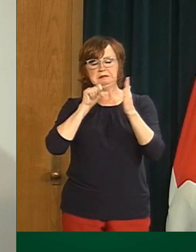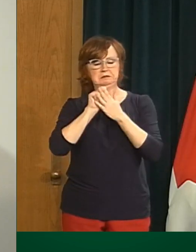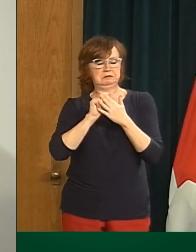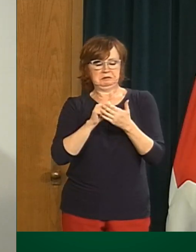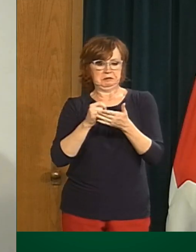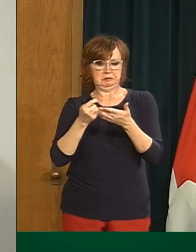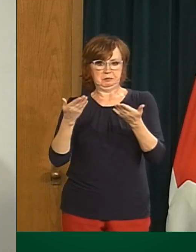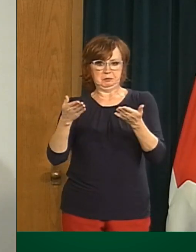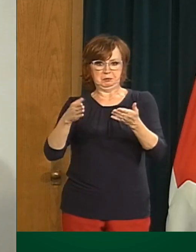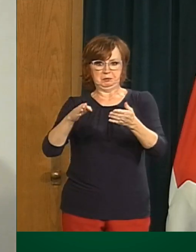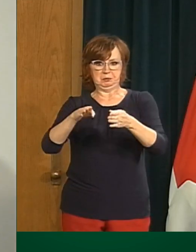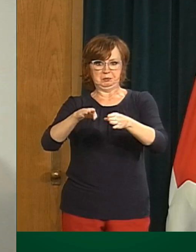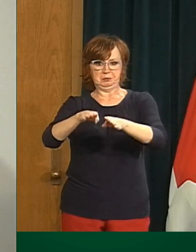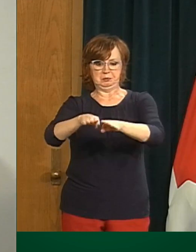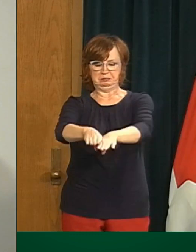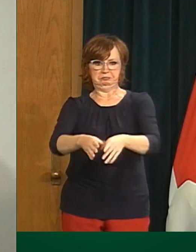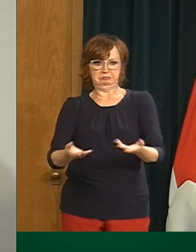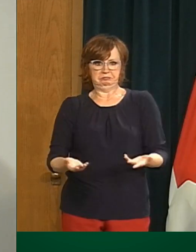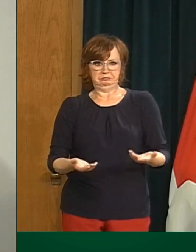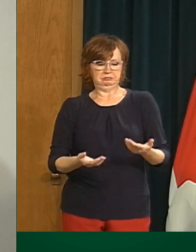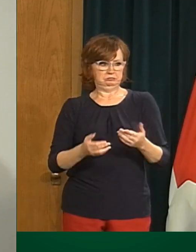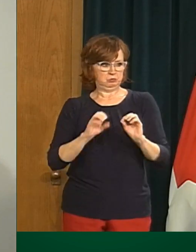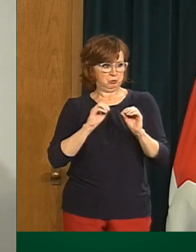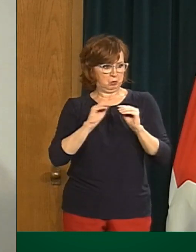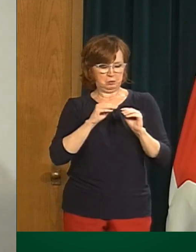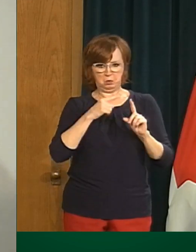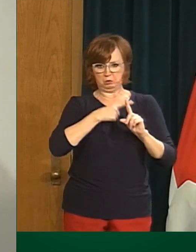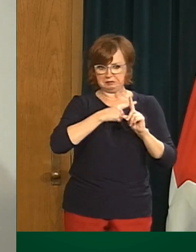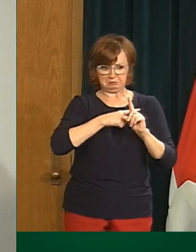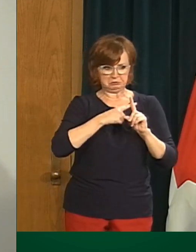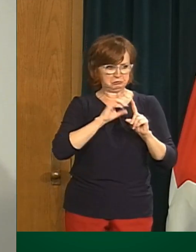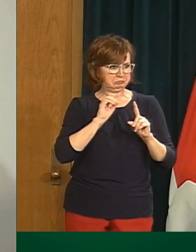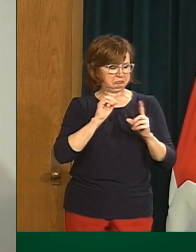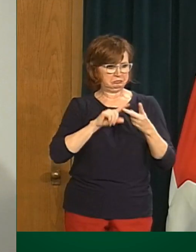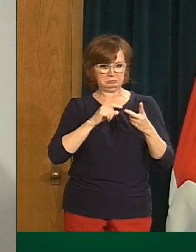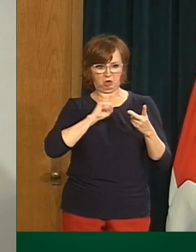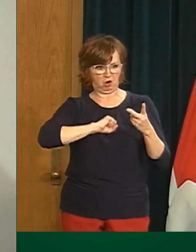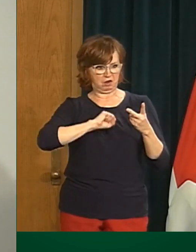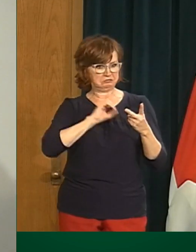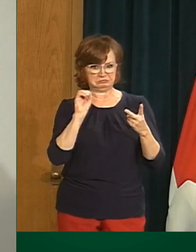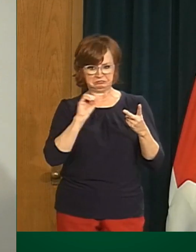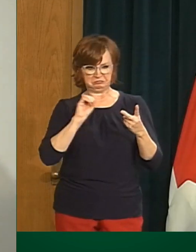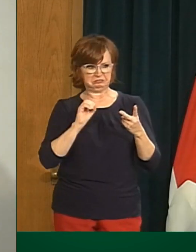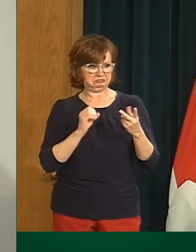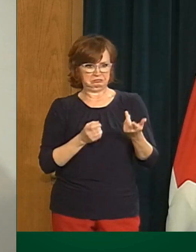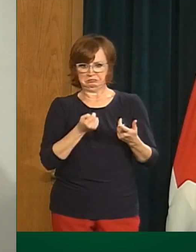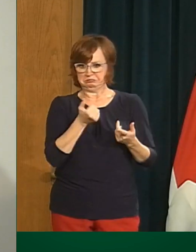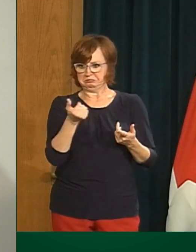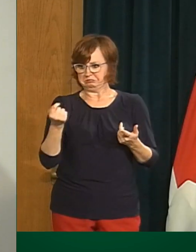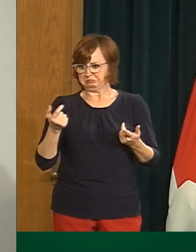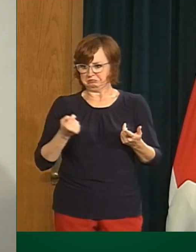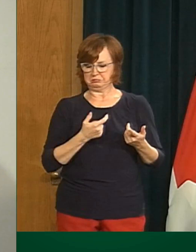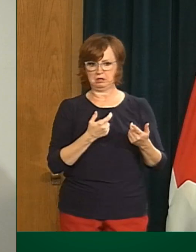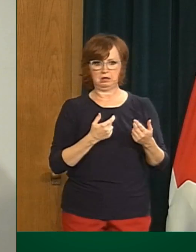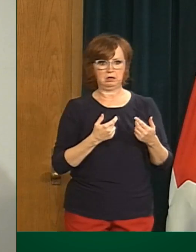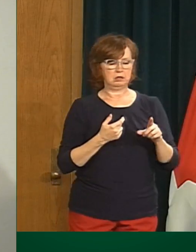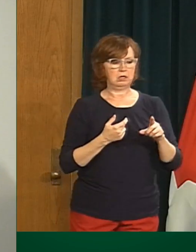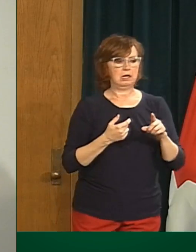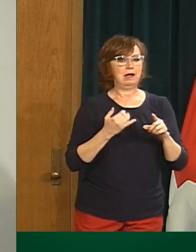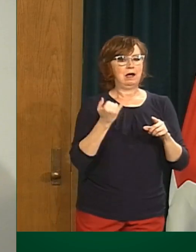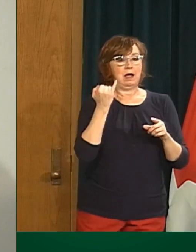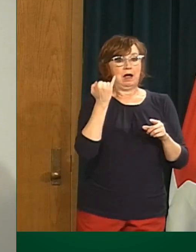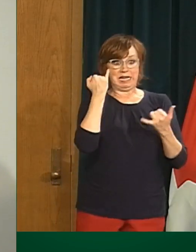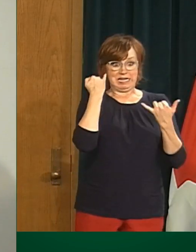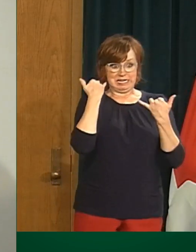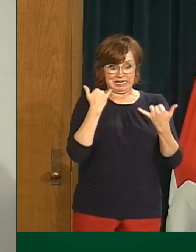fine. But we do want to encourage testing where there's even slight symptoms, a cough or runny